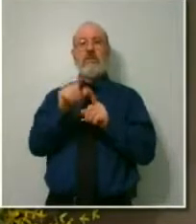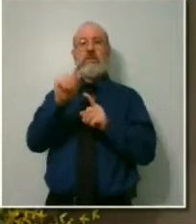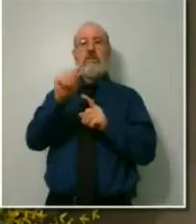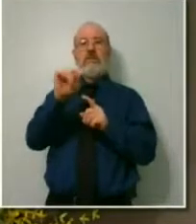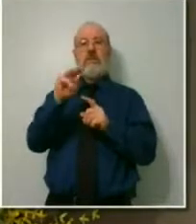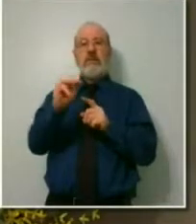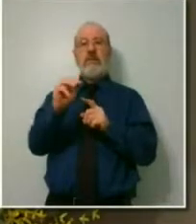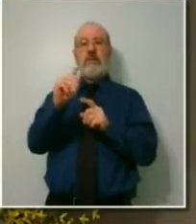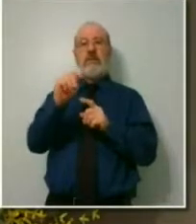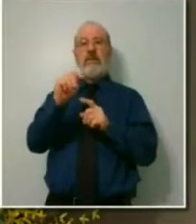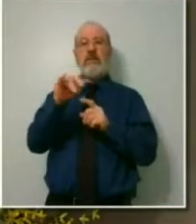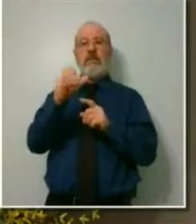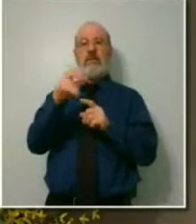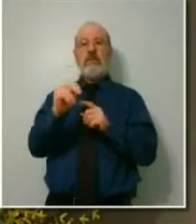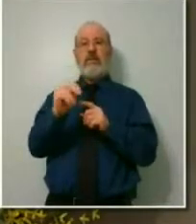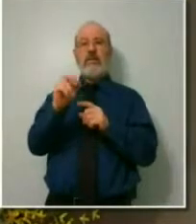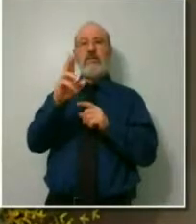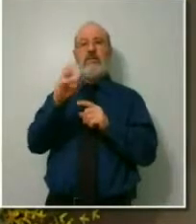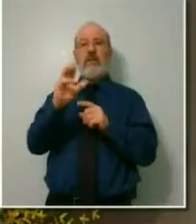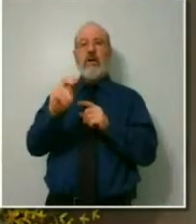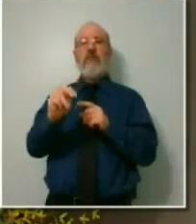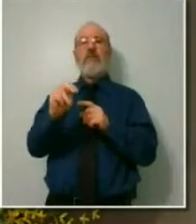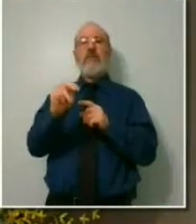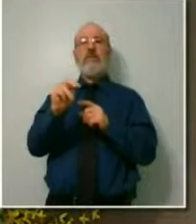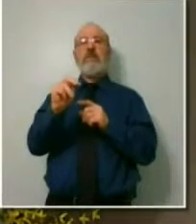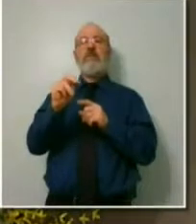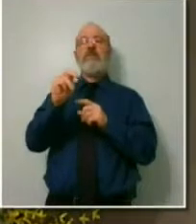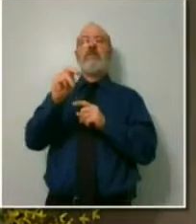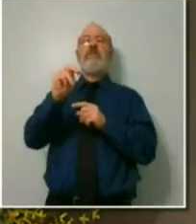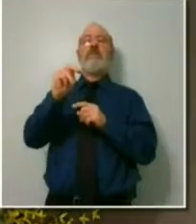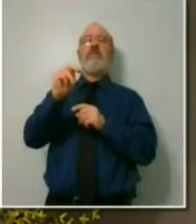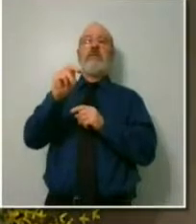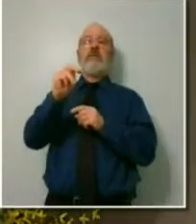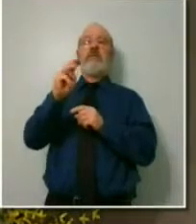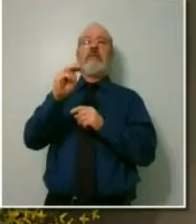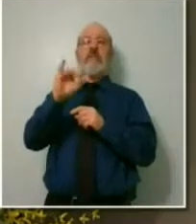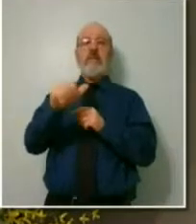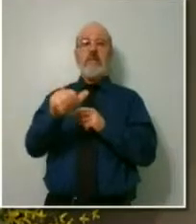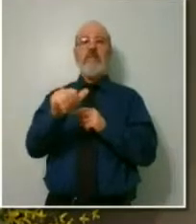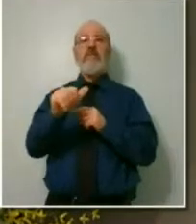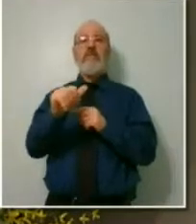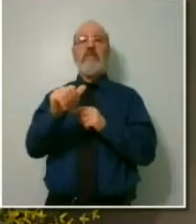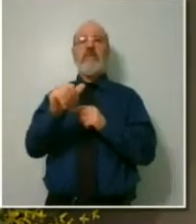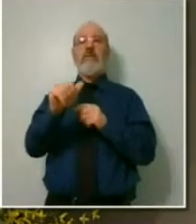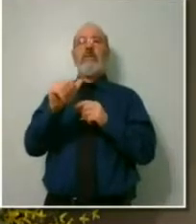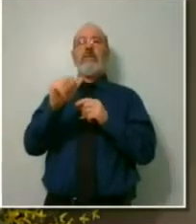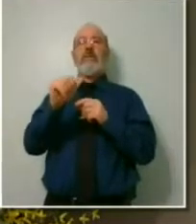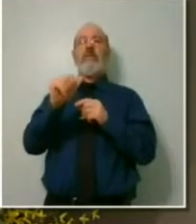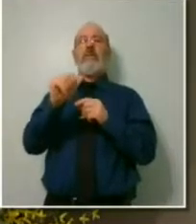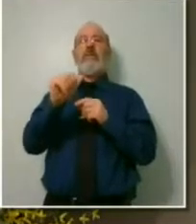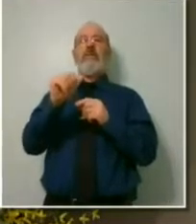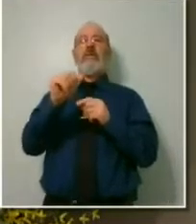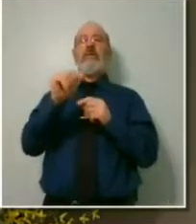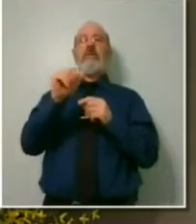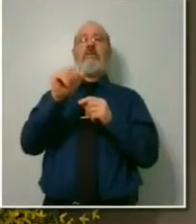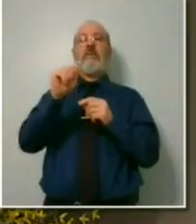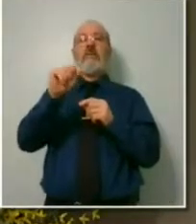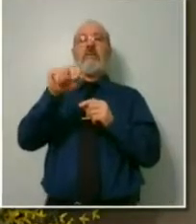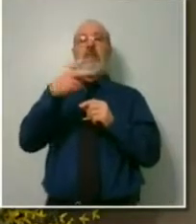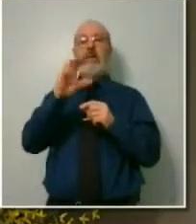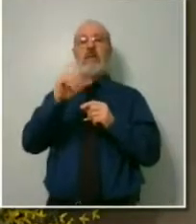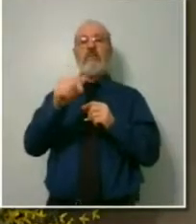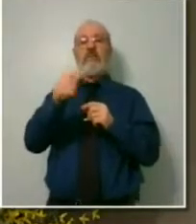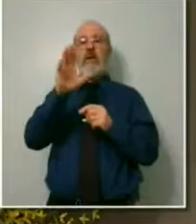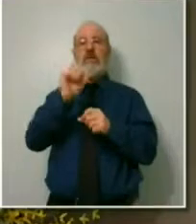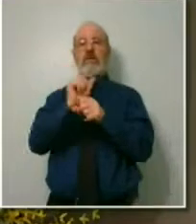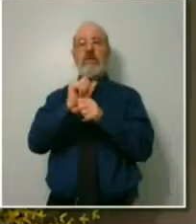Tiana, Robin, and Mia. Pray for them as well. The Lord's working in their lives and his grace. Many